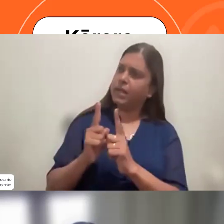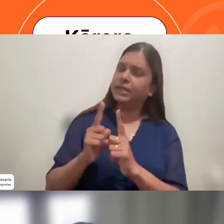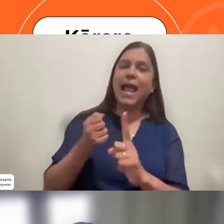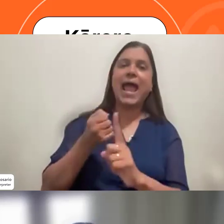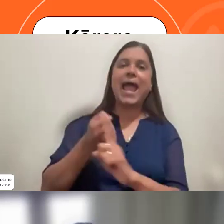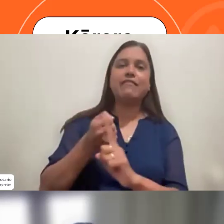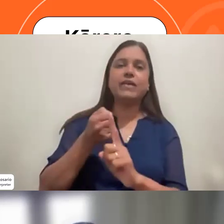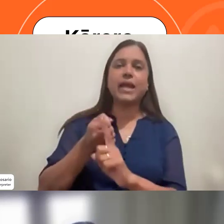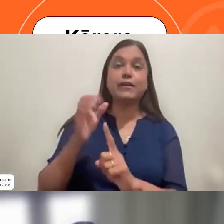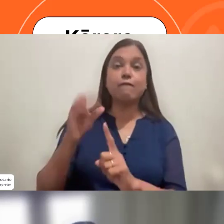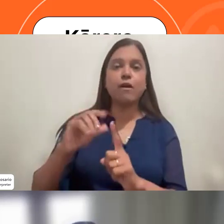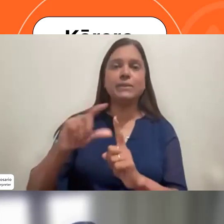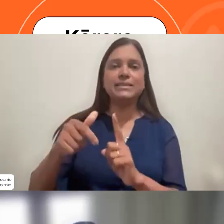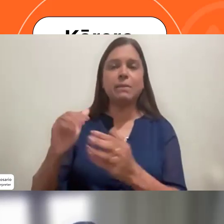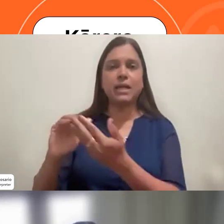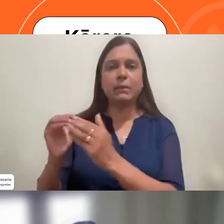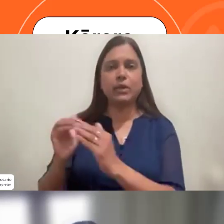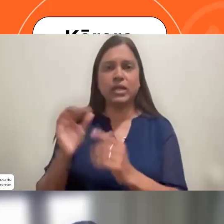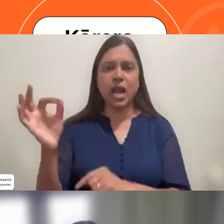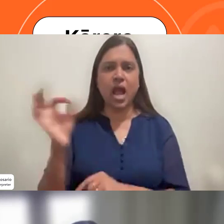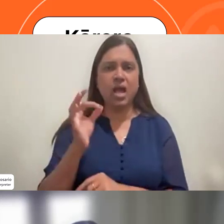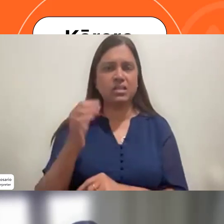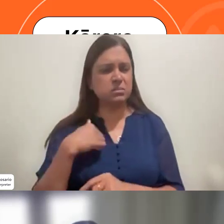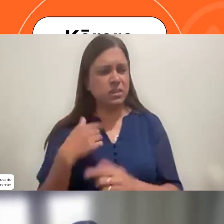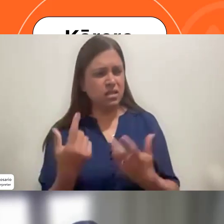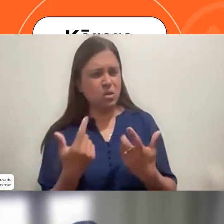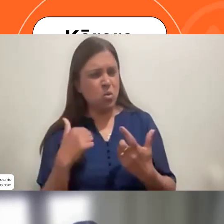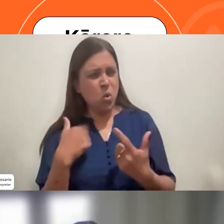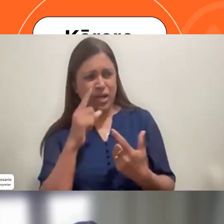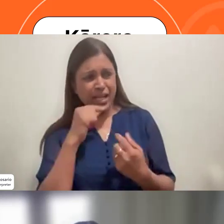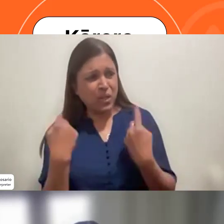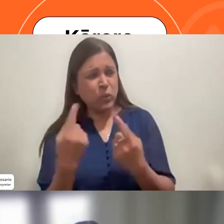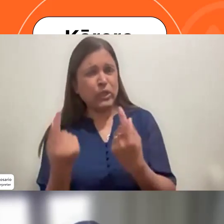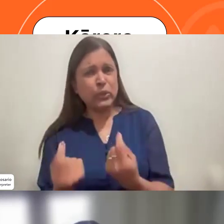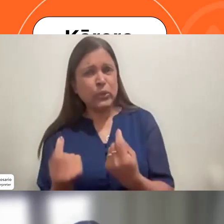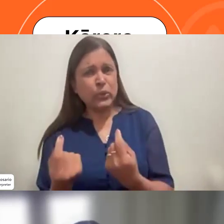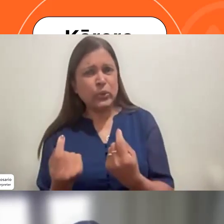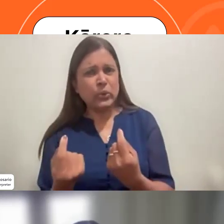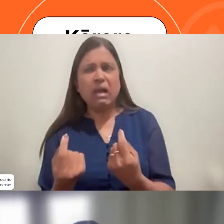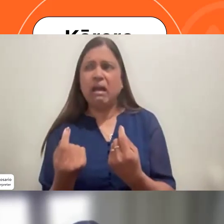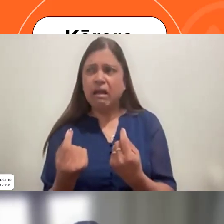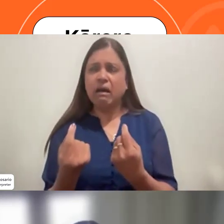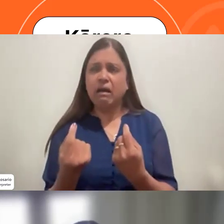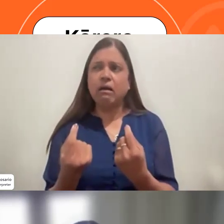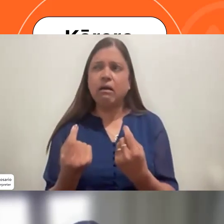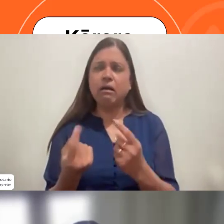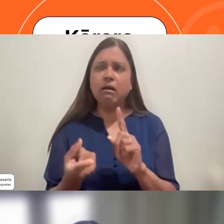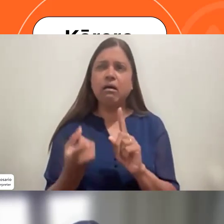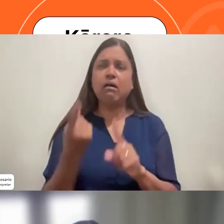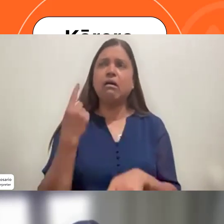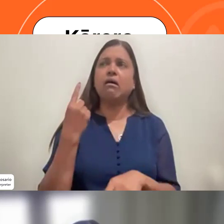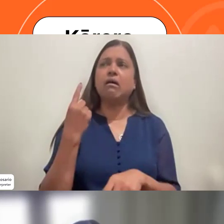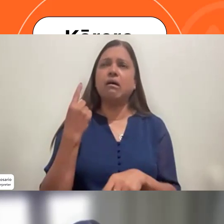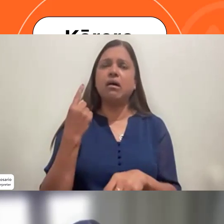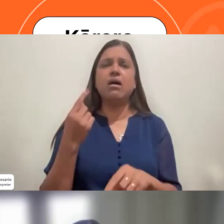community ask me, what can we do? And so it made me think that, yes, as a minority